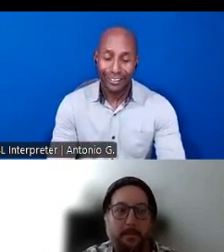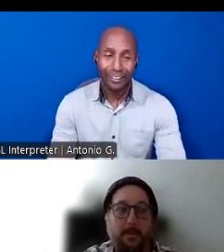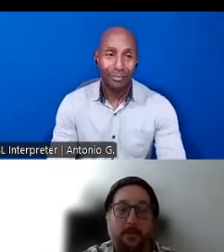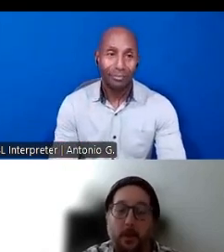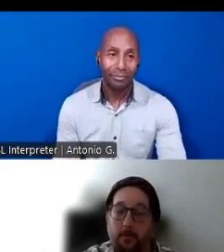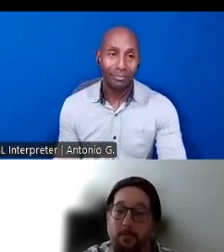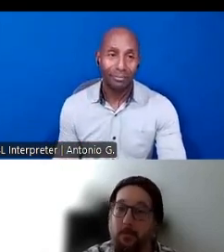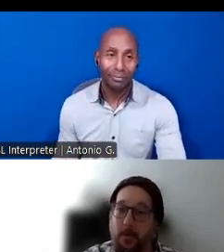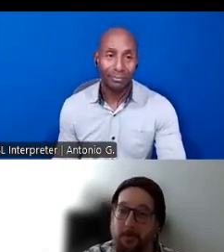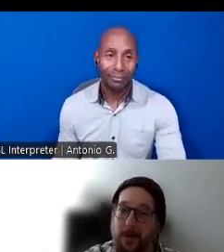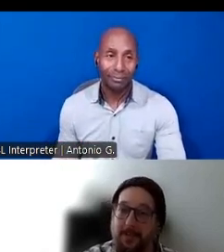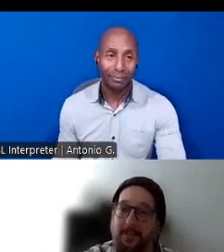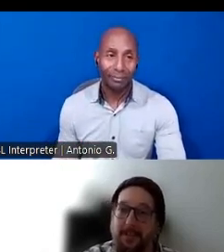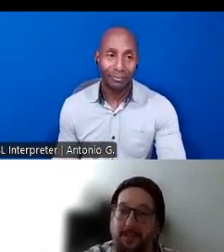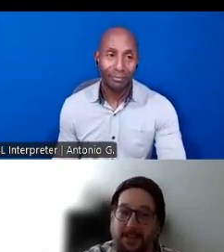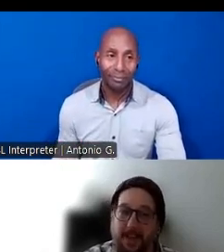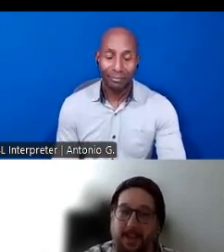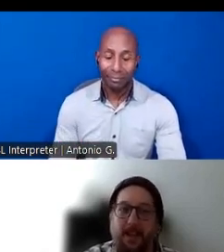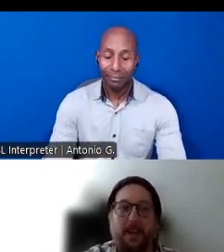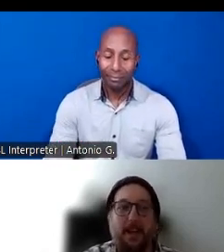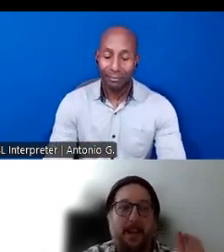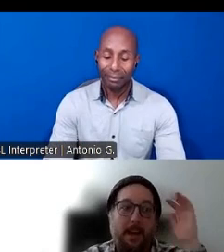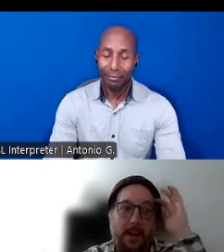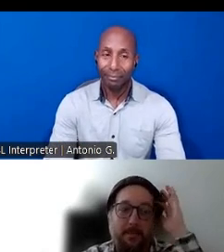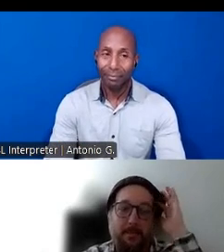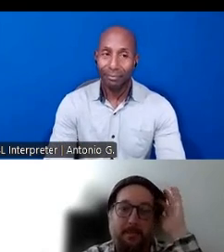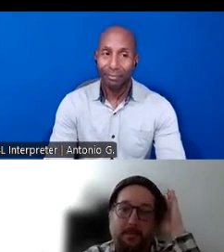All right. So you are correct. It is A.